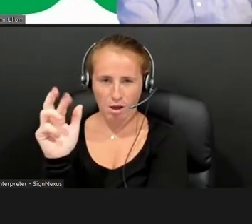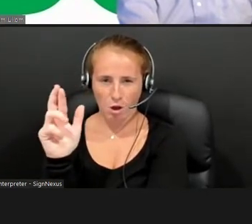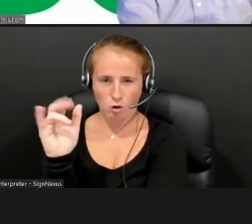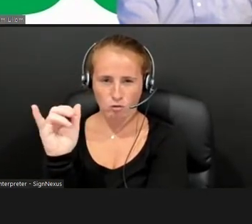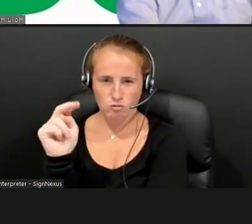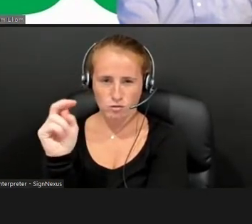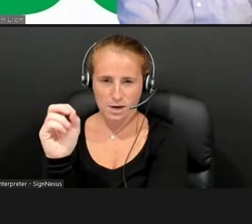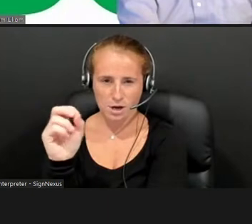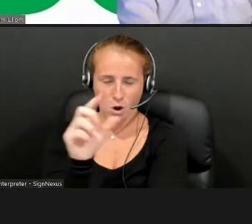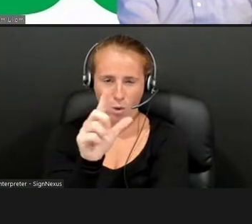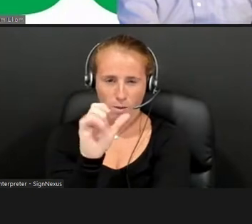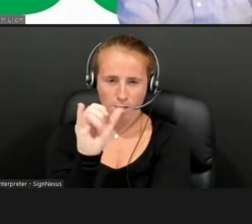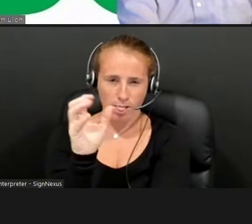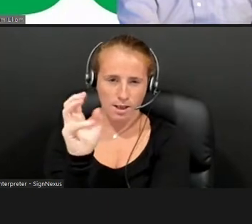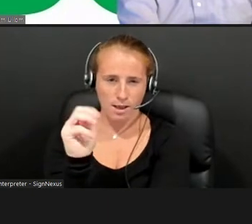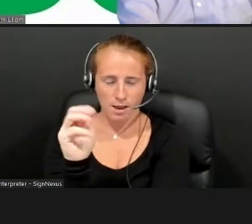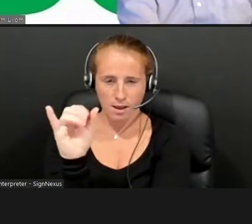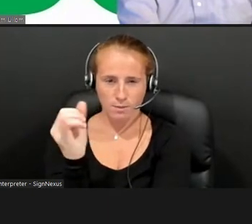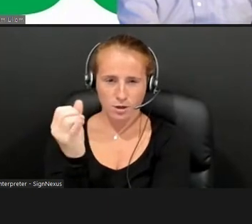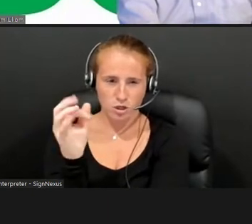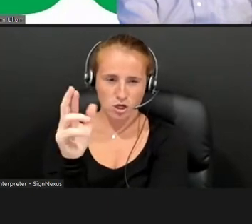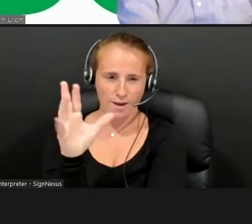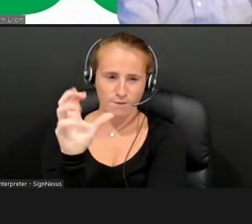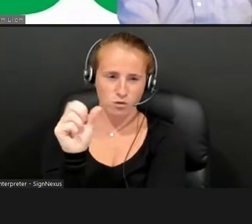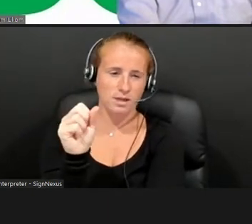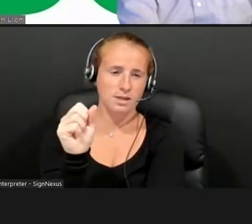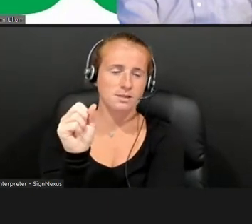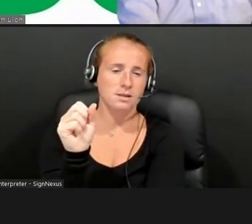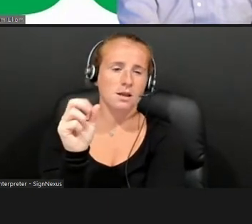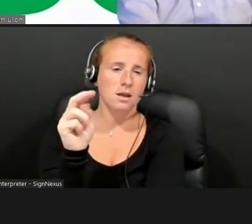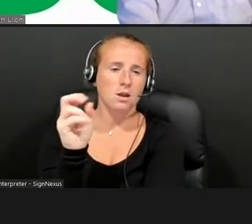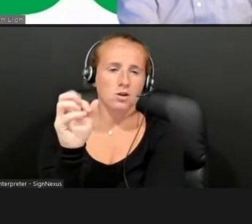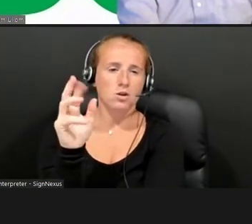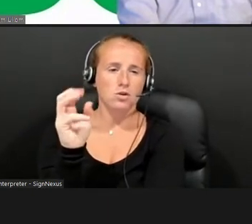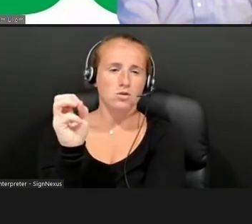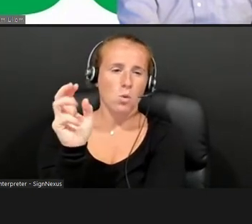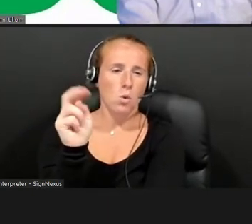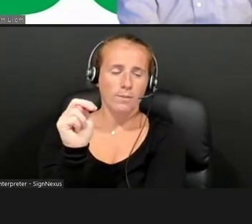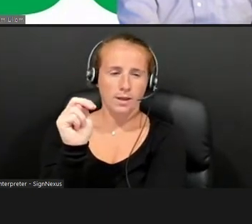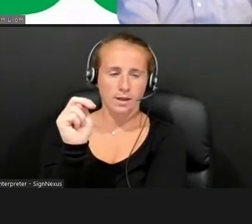Liam Jeffries Norman Buenaventura